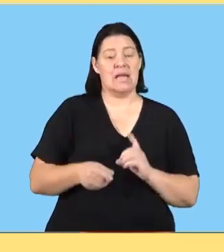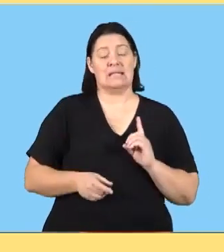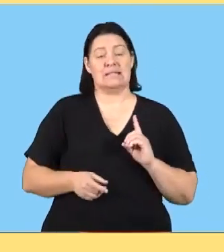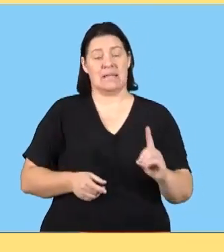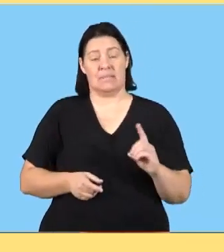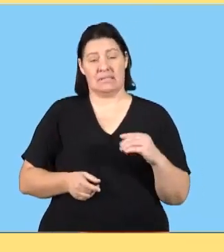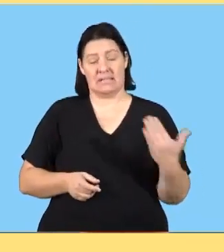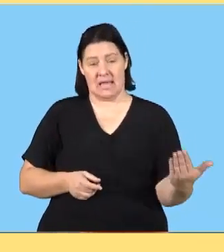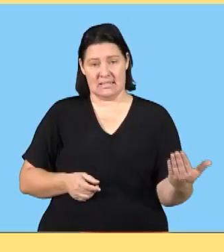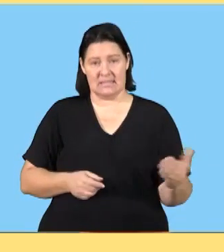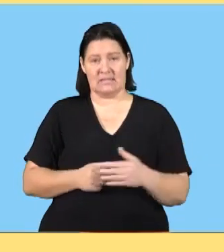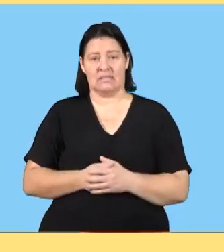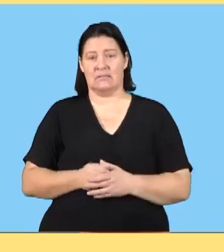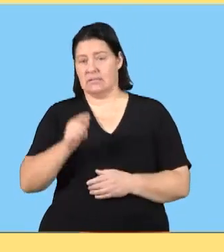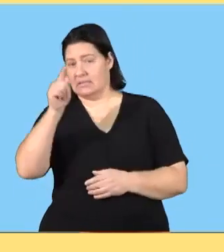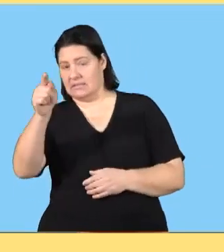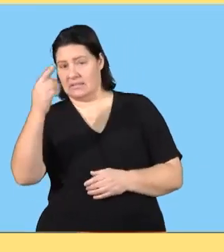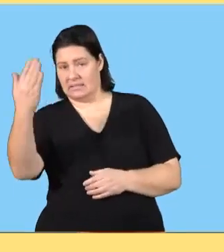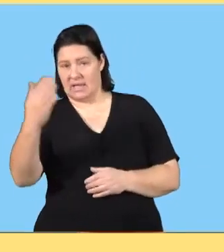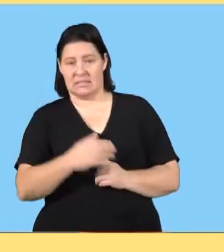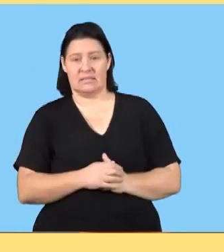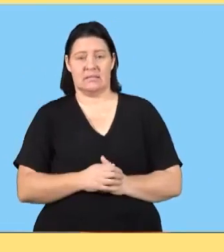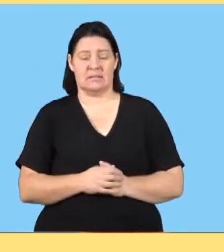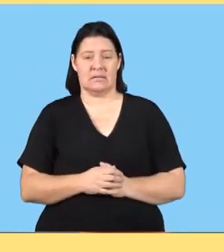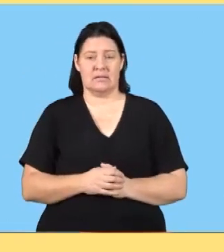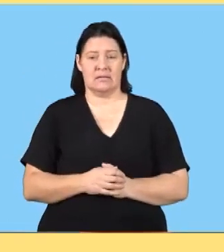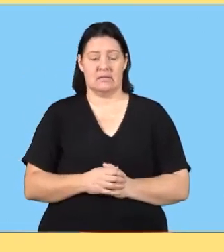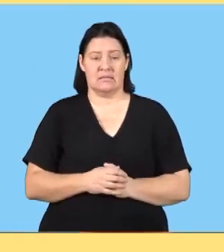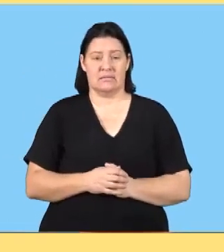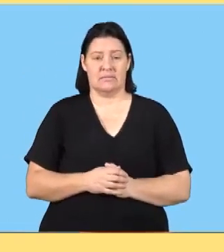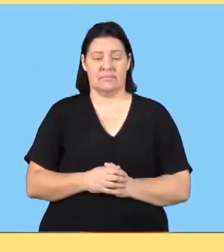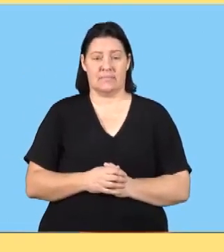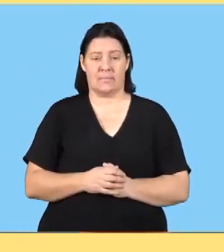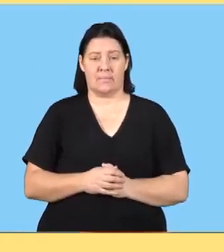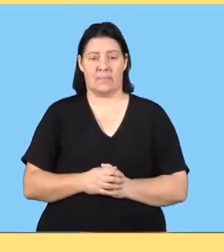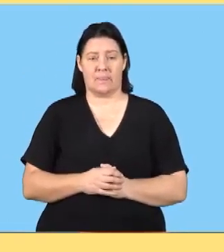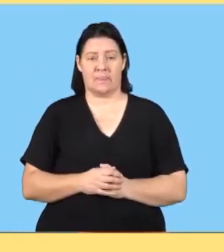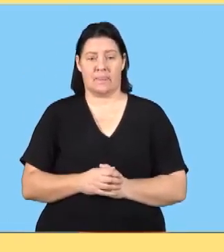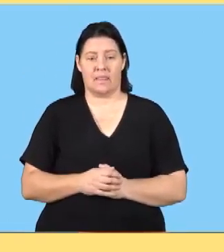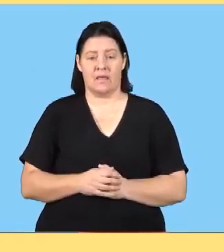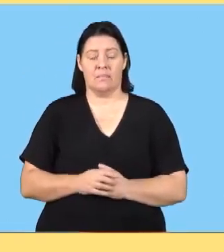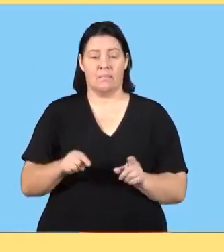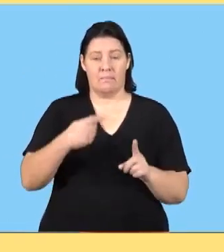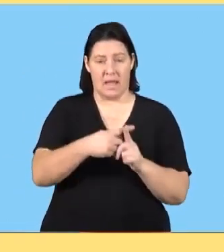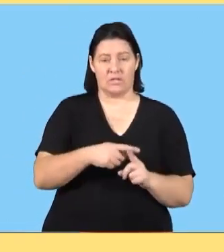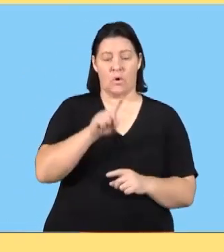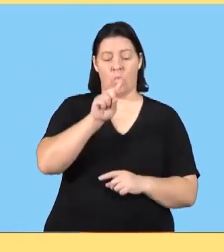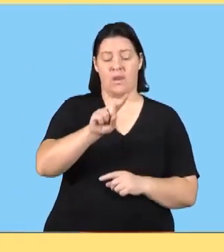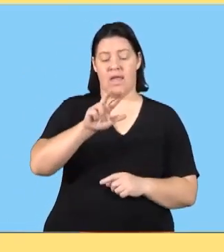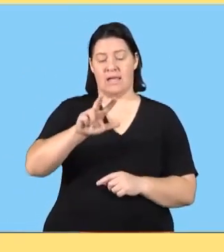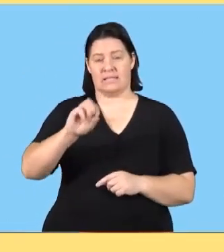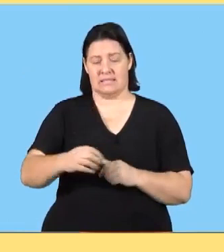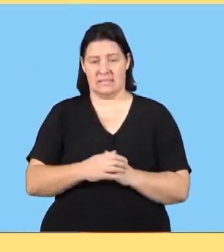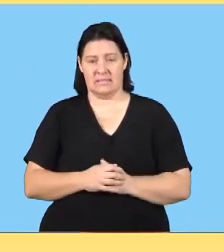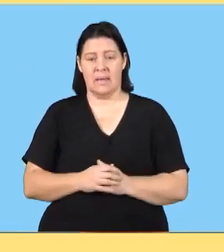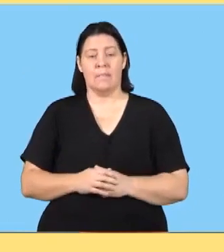debit side. There it is. So I'll come and put it on the debit side plus 180. That